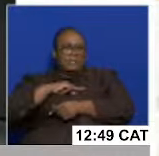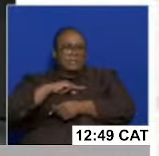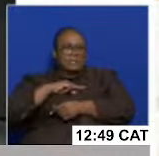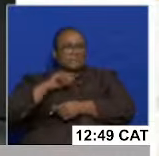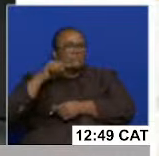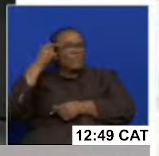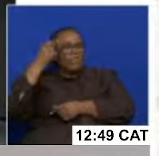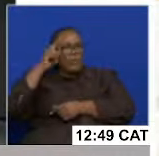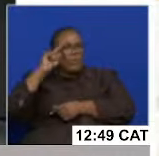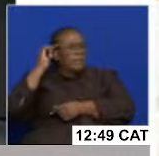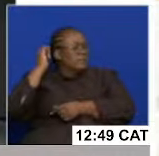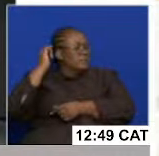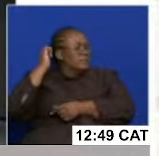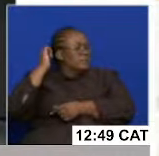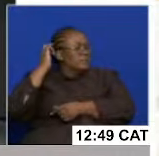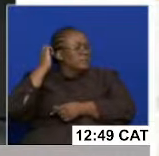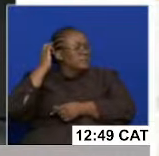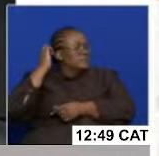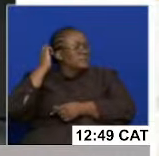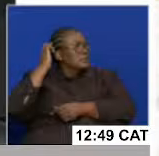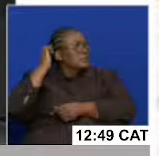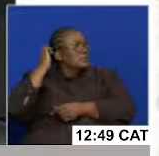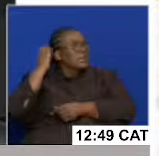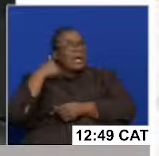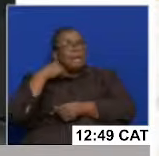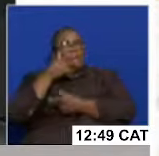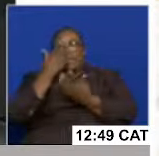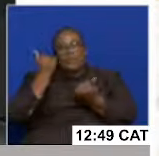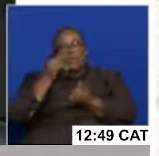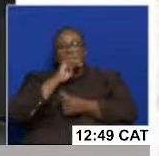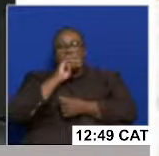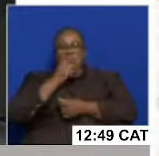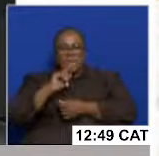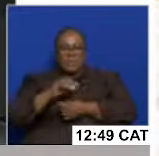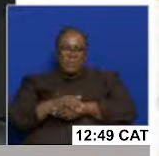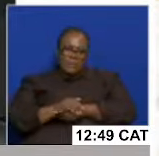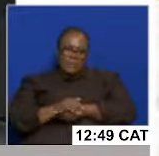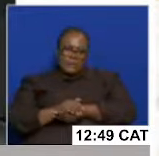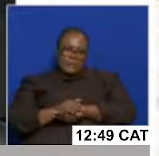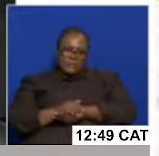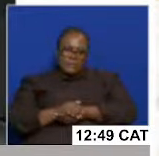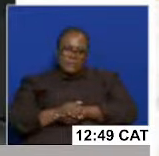No, I don't. You don't know what it means when she says we think he's working with EMPD to get us out?